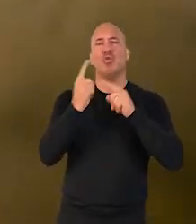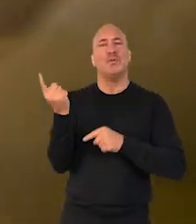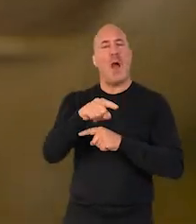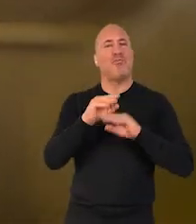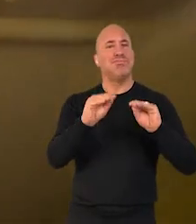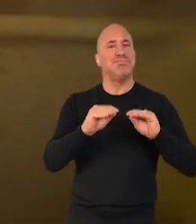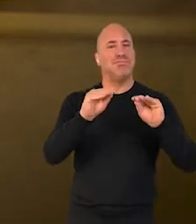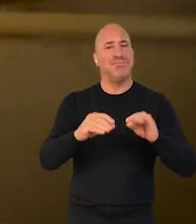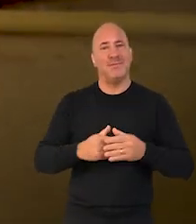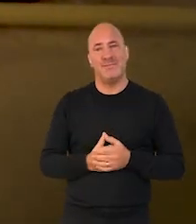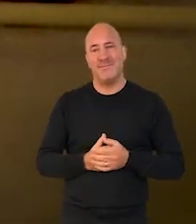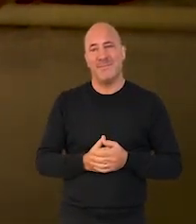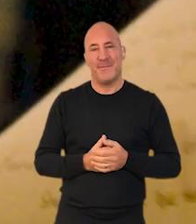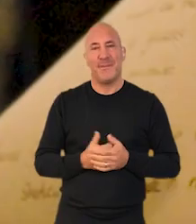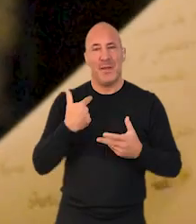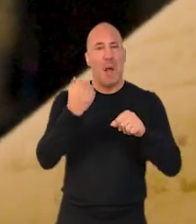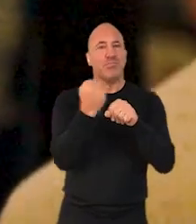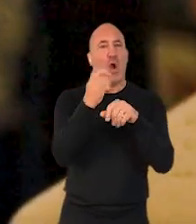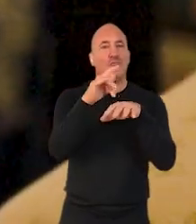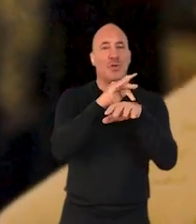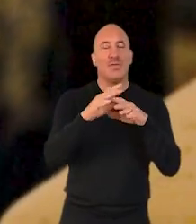college tutor. We are doing